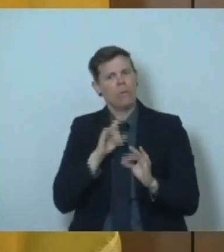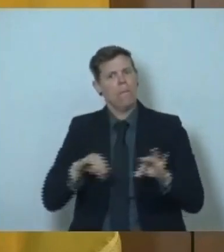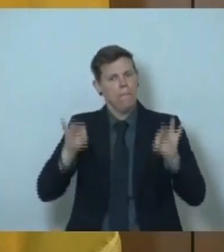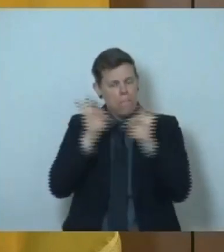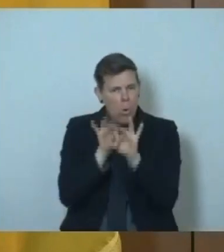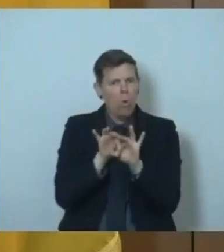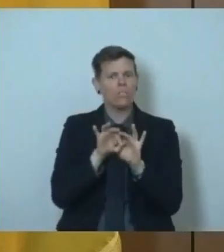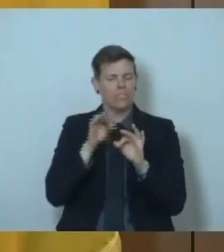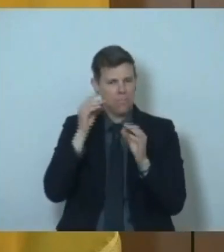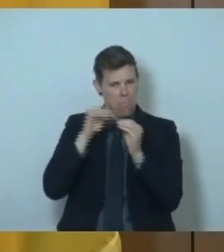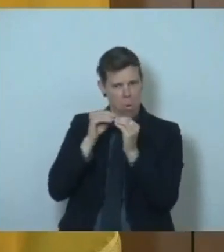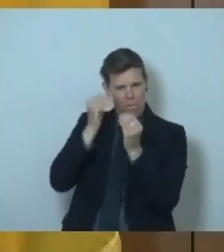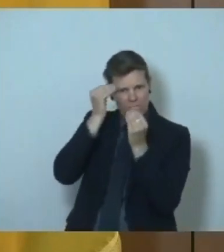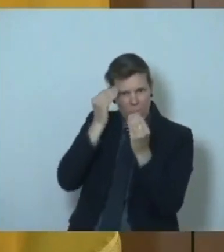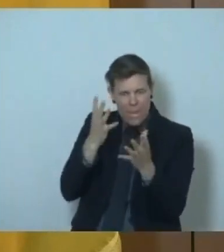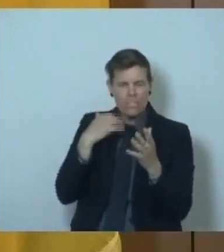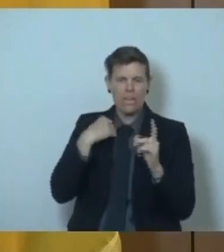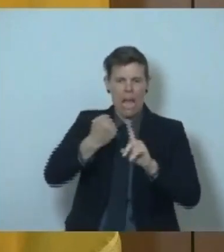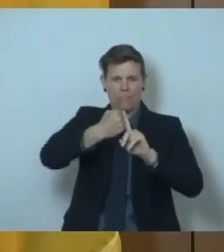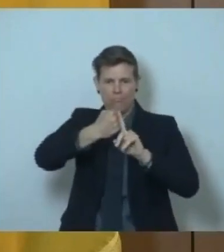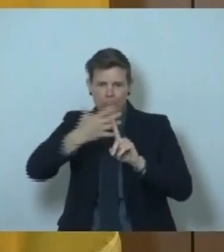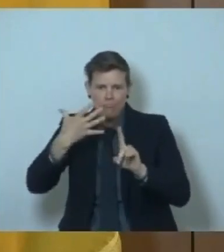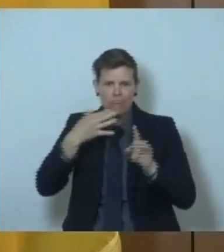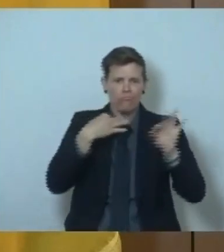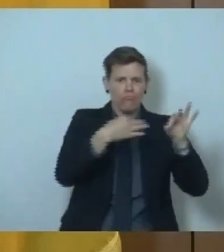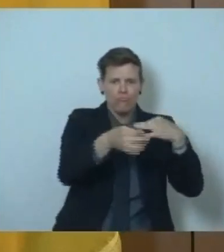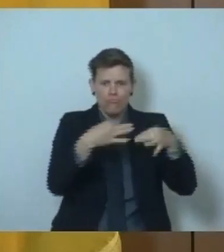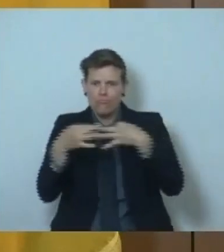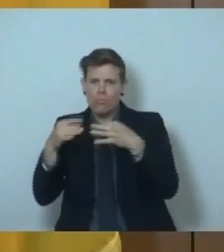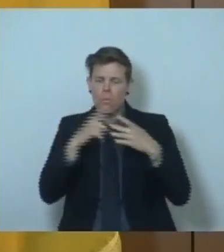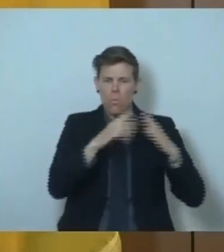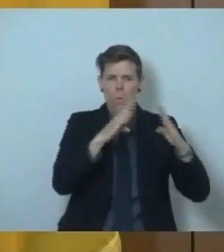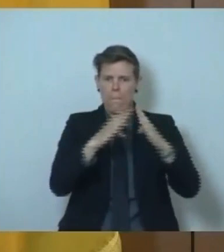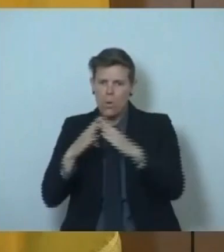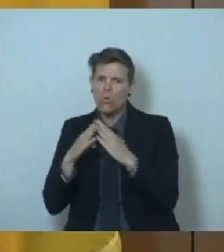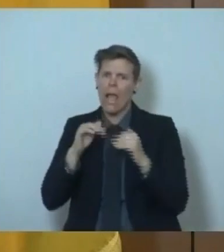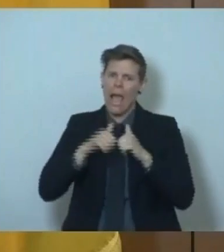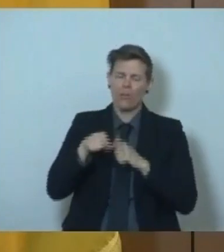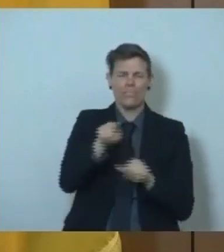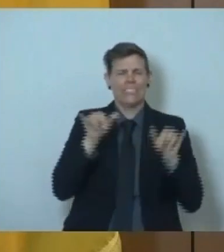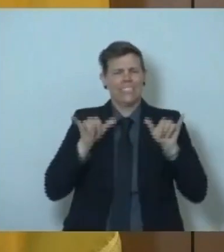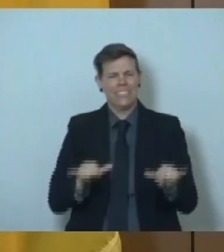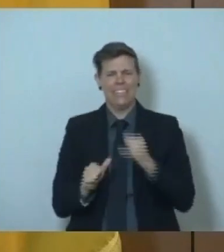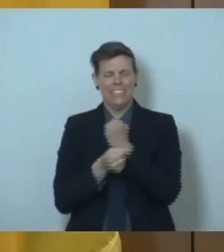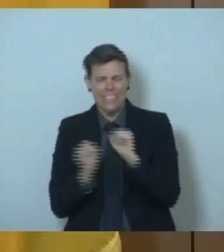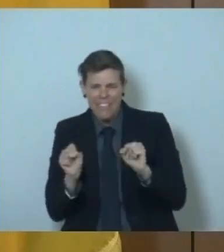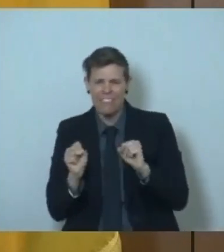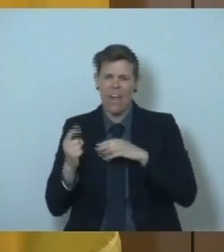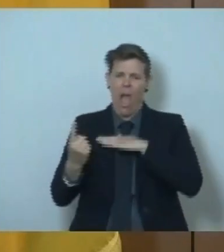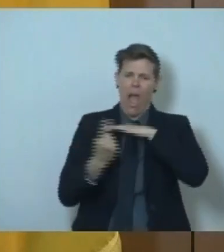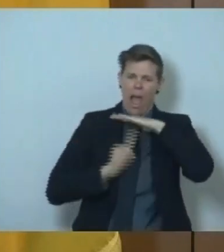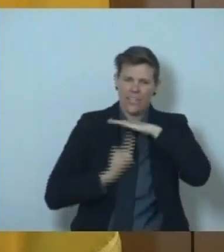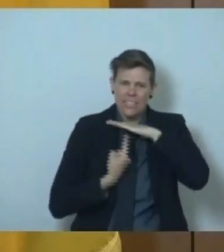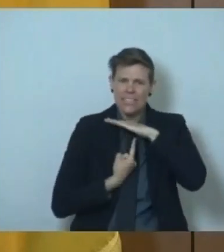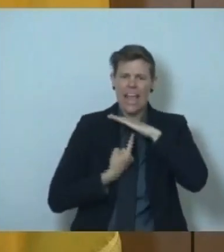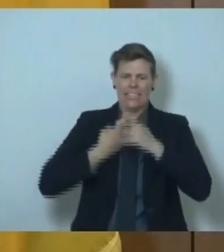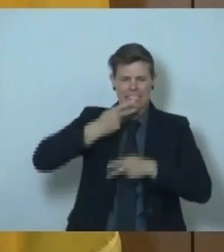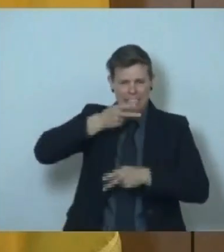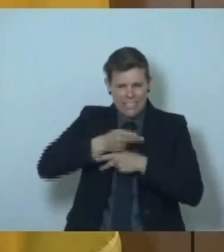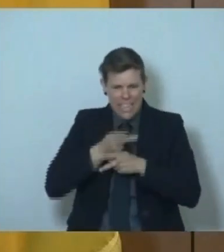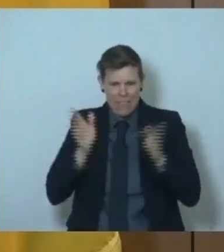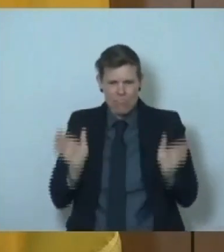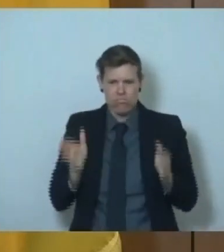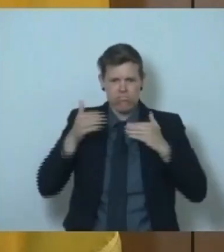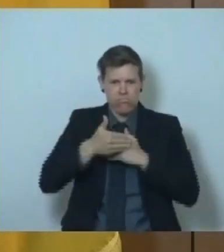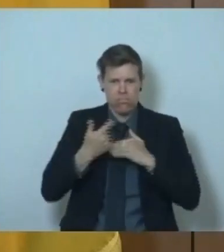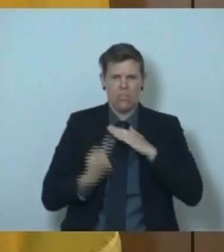done safely, privately, productively, then the more we're able to do to sustain a new normal while